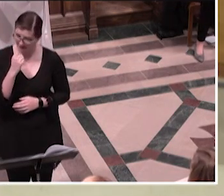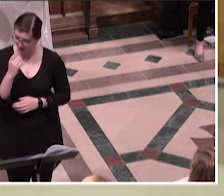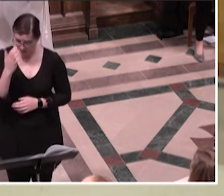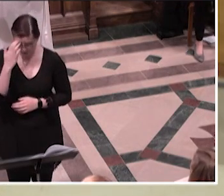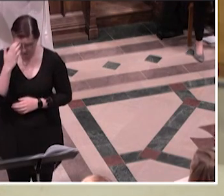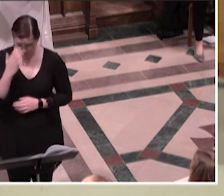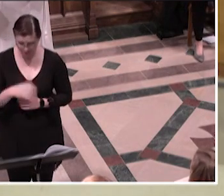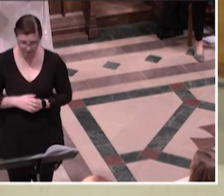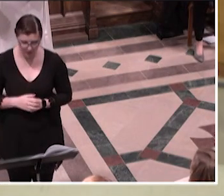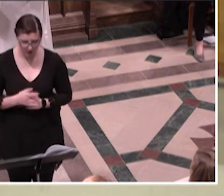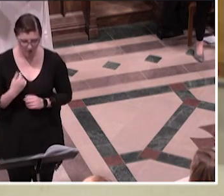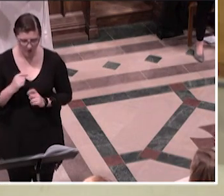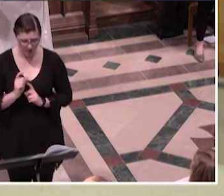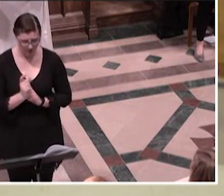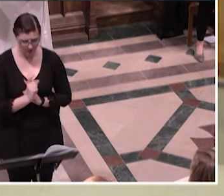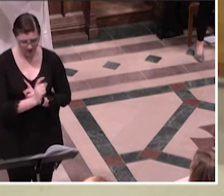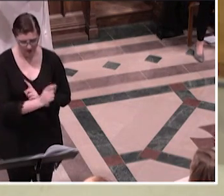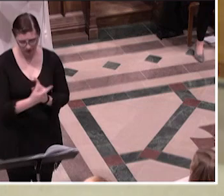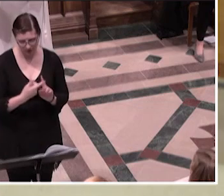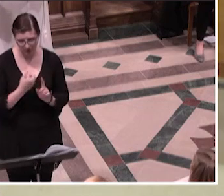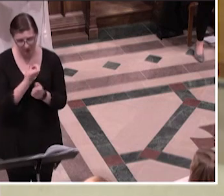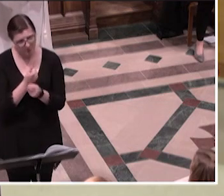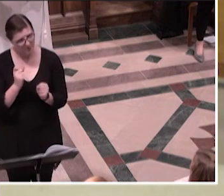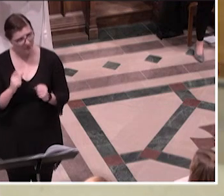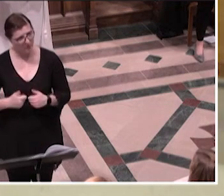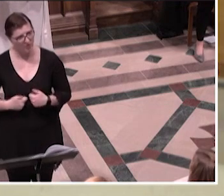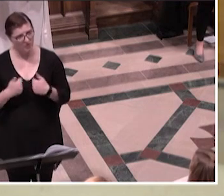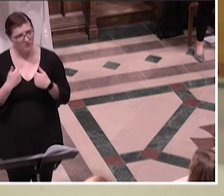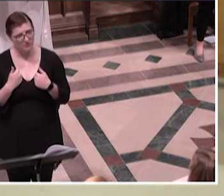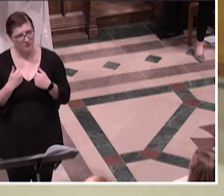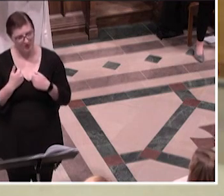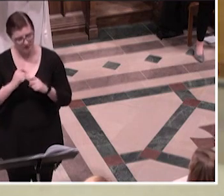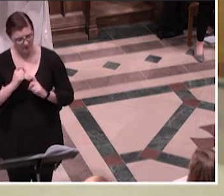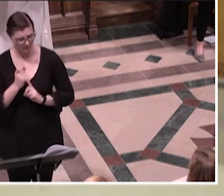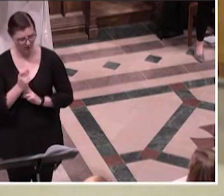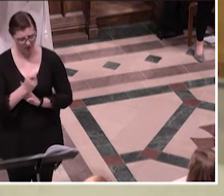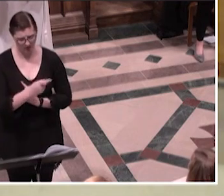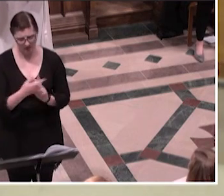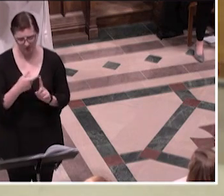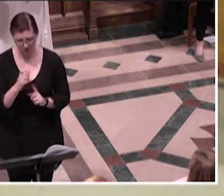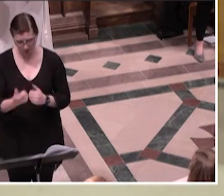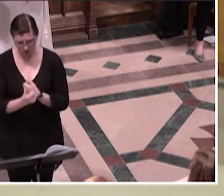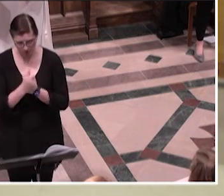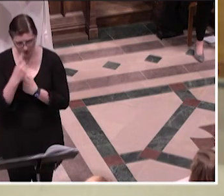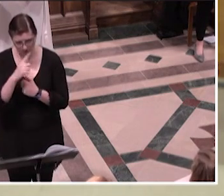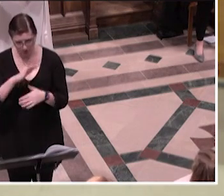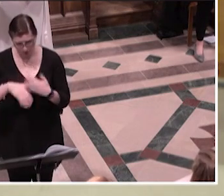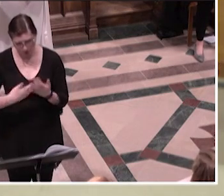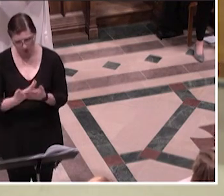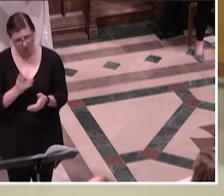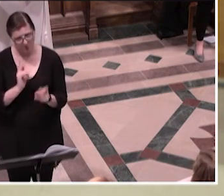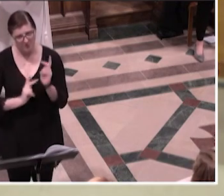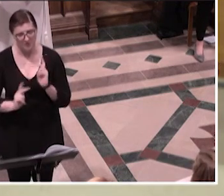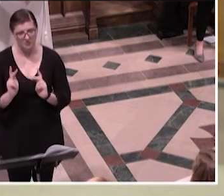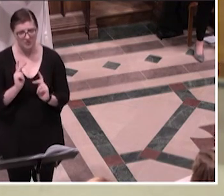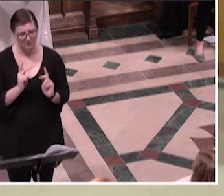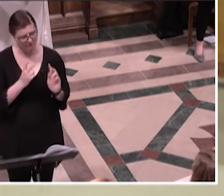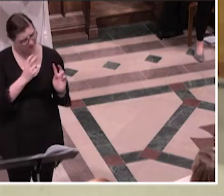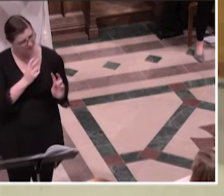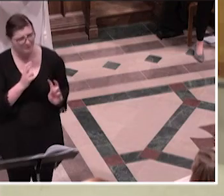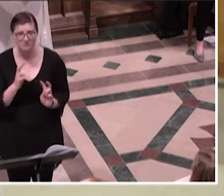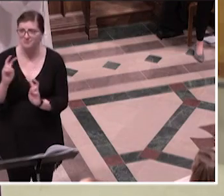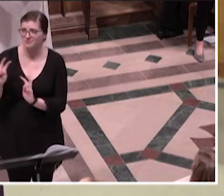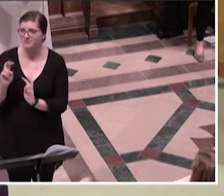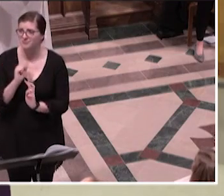have wandered from your resurrection life and strayed from your love for all people. Turn us back to you,